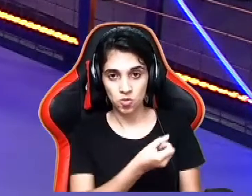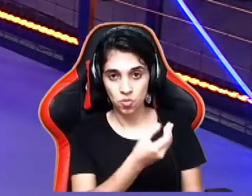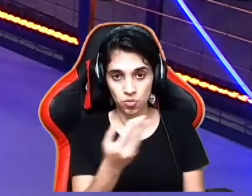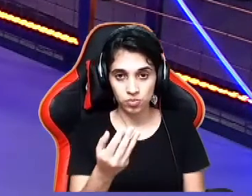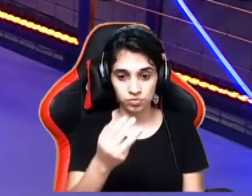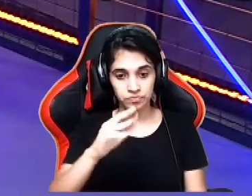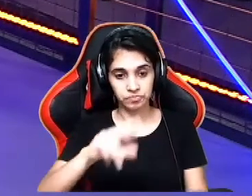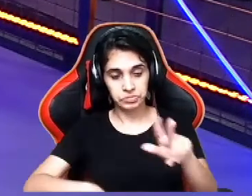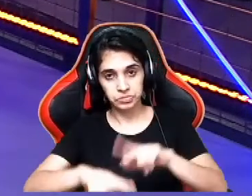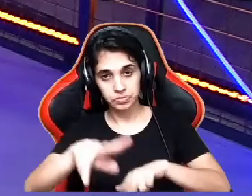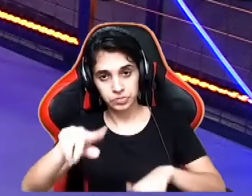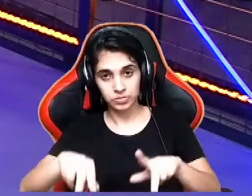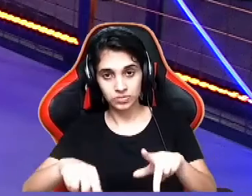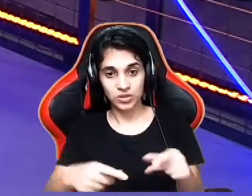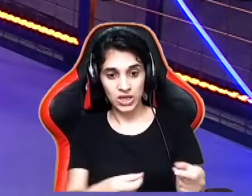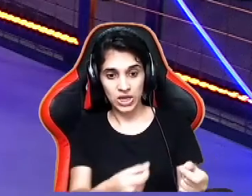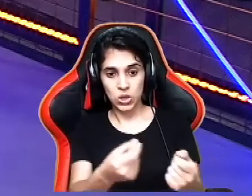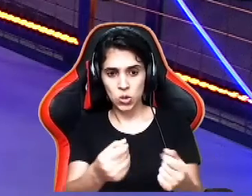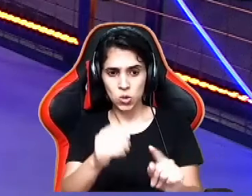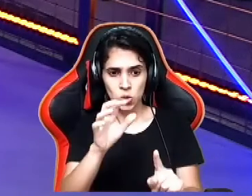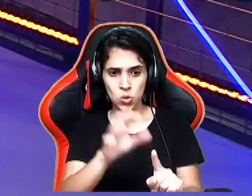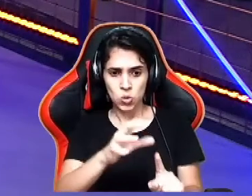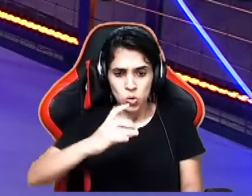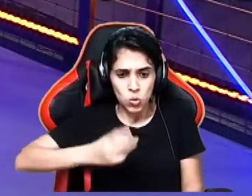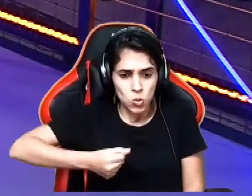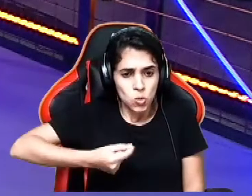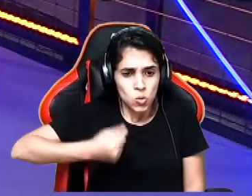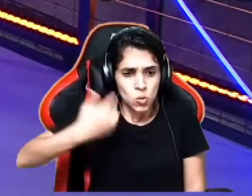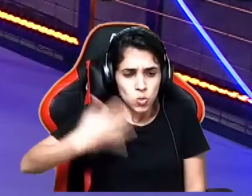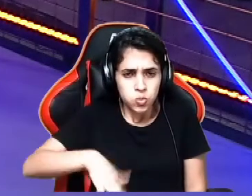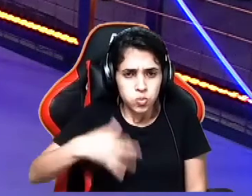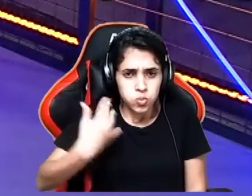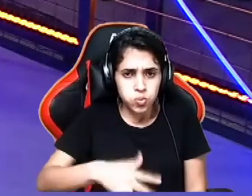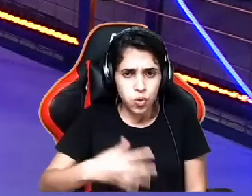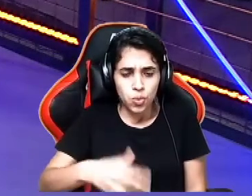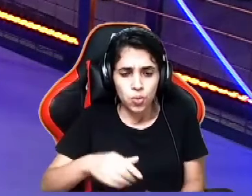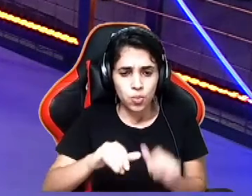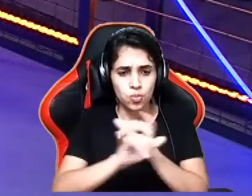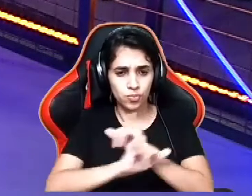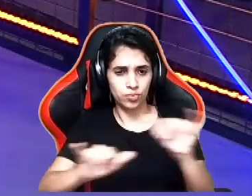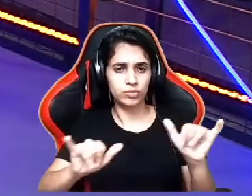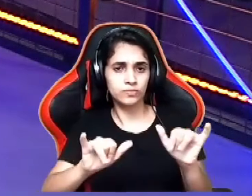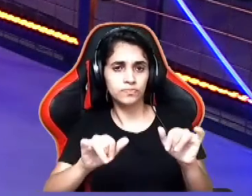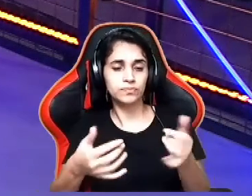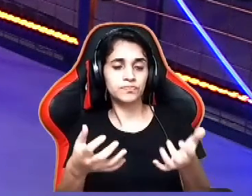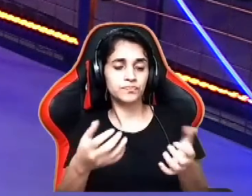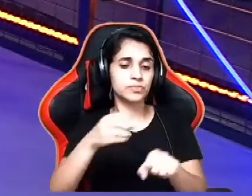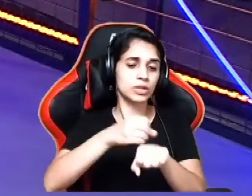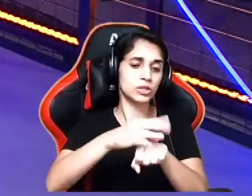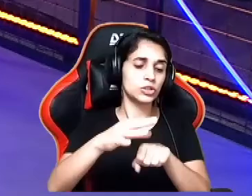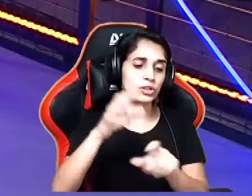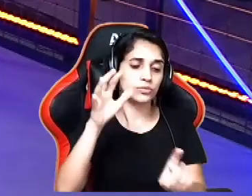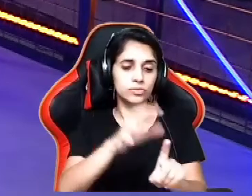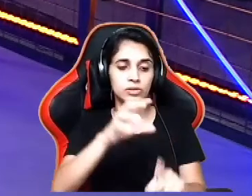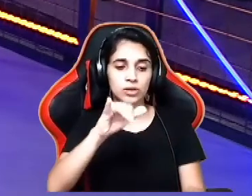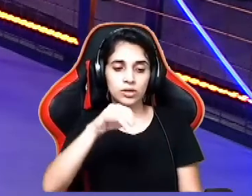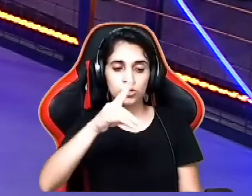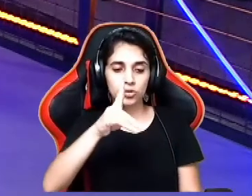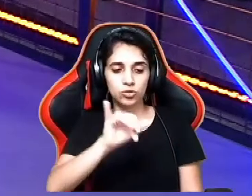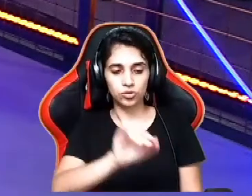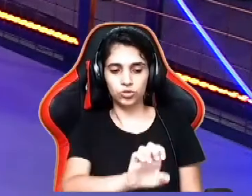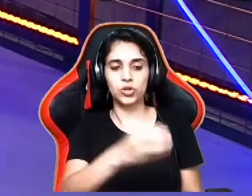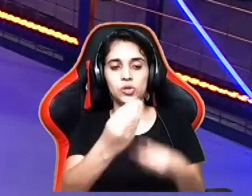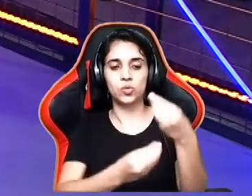bucks, influencers, you know, they charge very high amounts for posts. Can you give